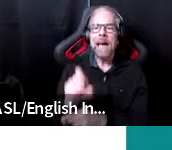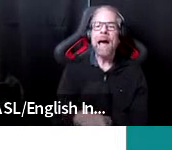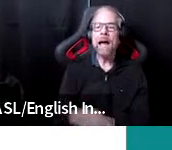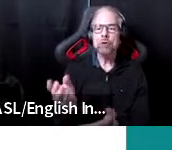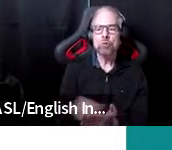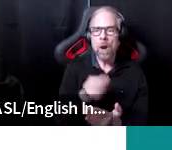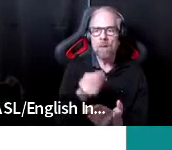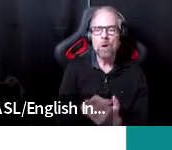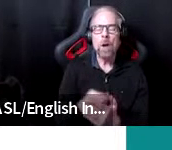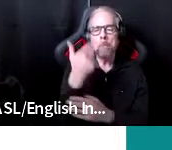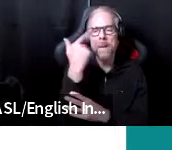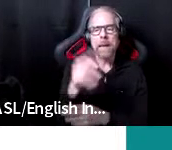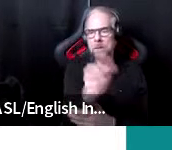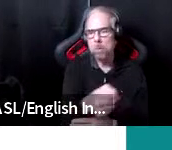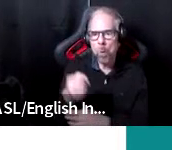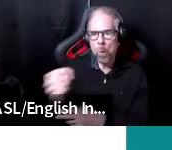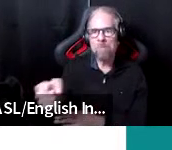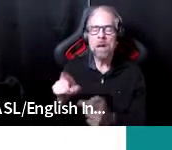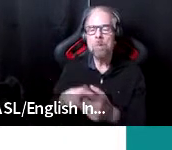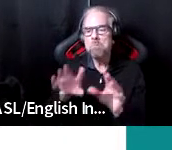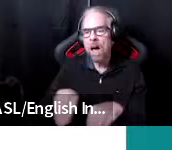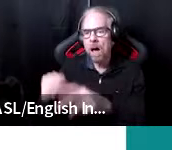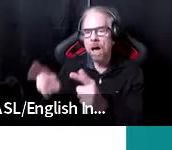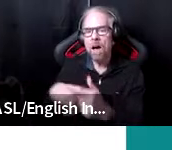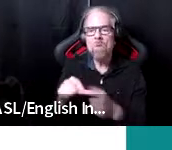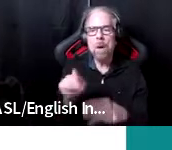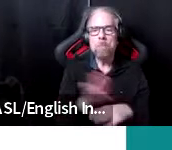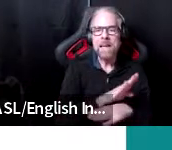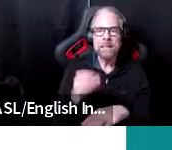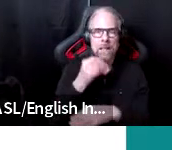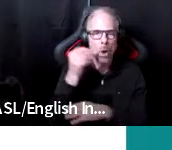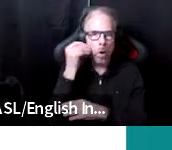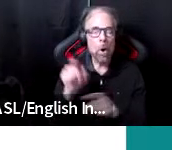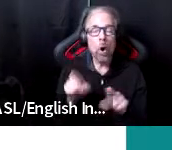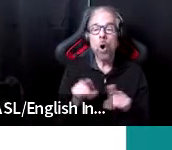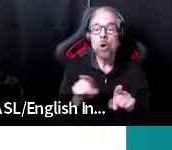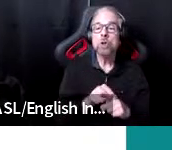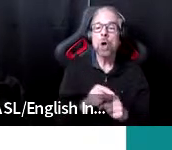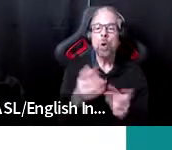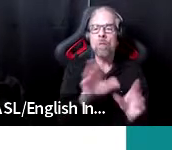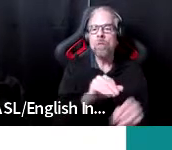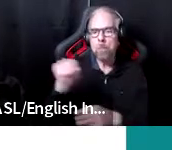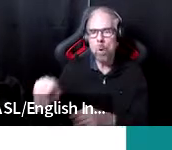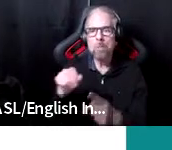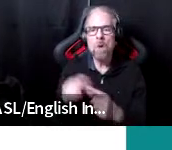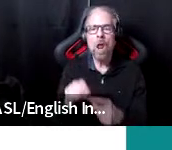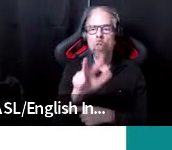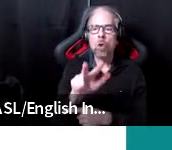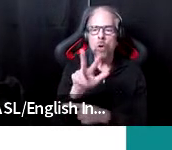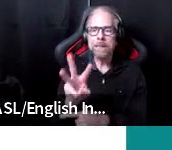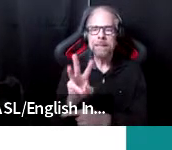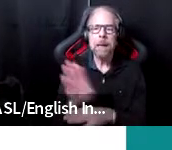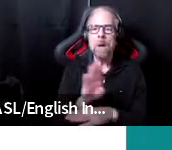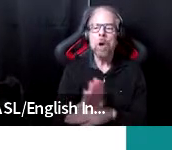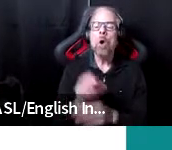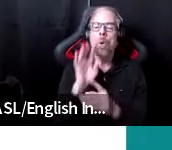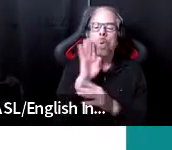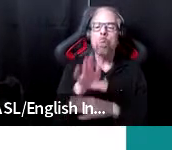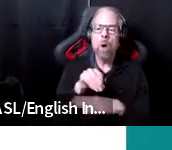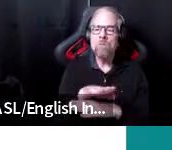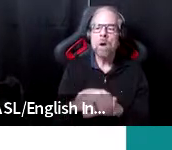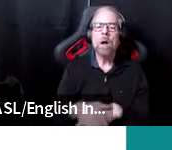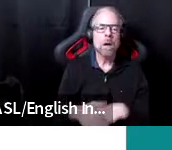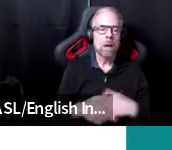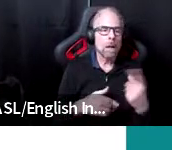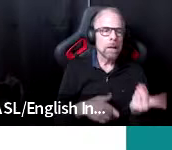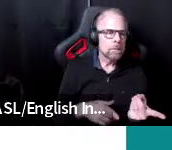of residential units and businesses. Additionally, the displacement of 36 businesses would impact approximately 616